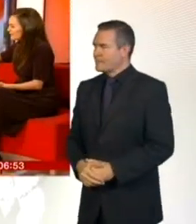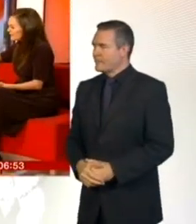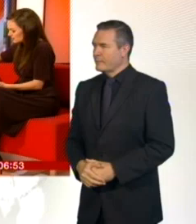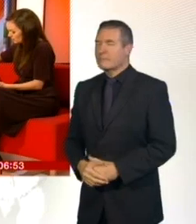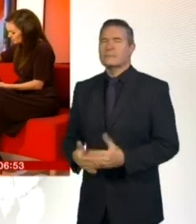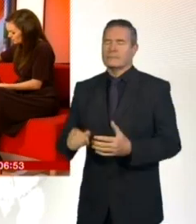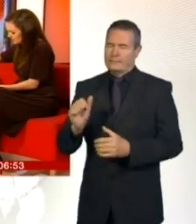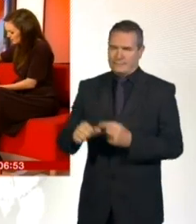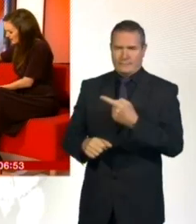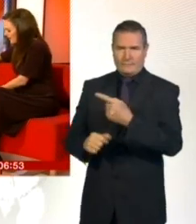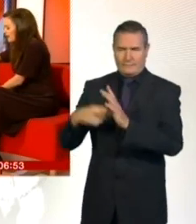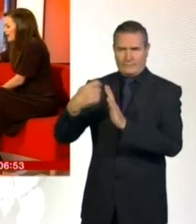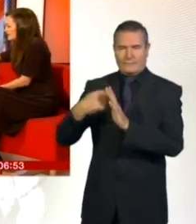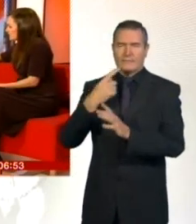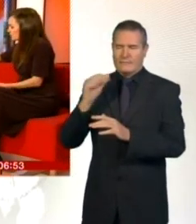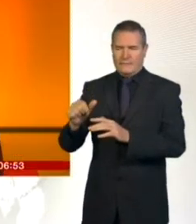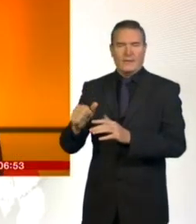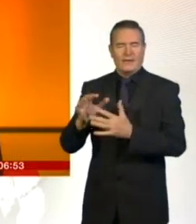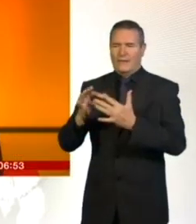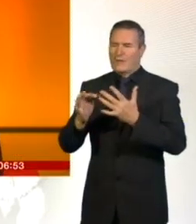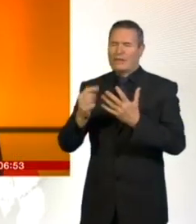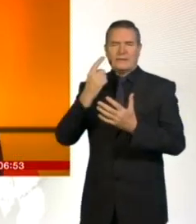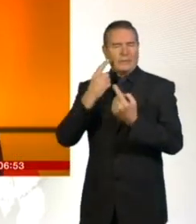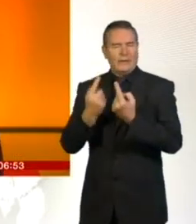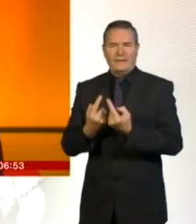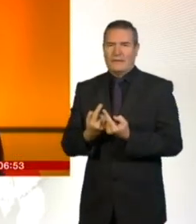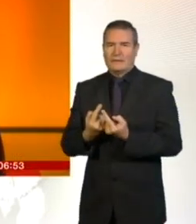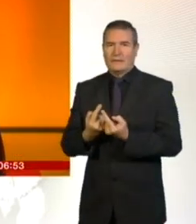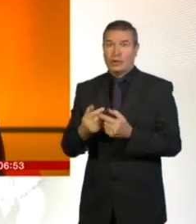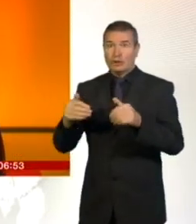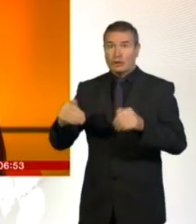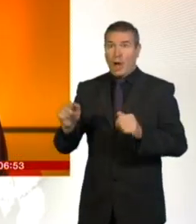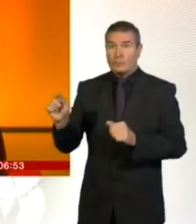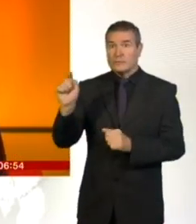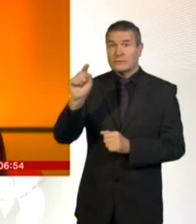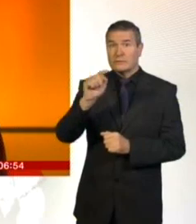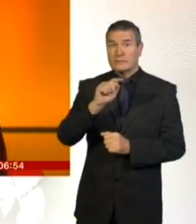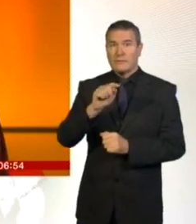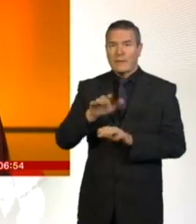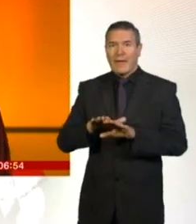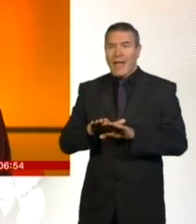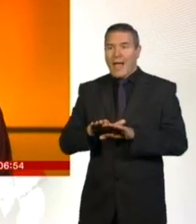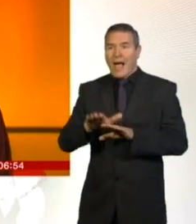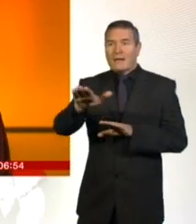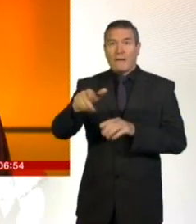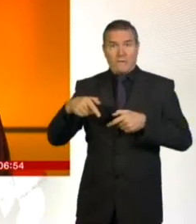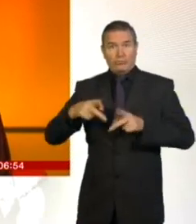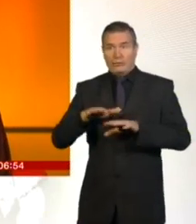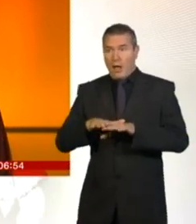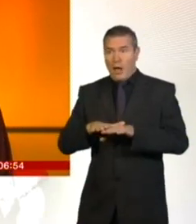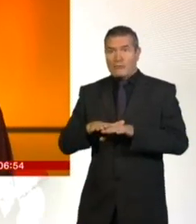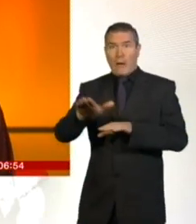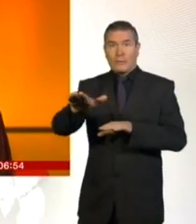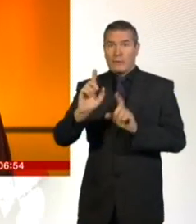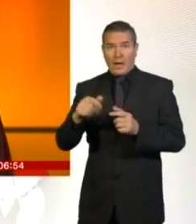really simple things that shops can be doing. You know, it's extraordinary that still 1 in 5 shops that don't have level access from the street, they've got no ramp, so